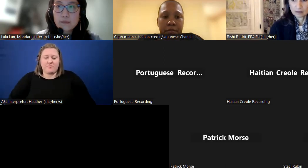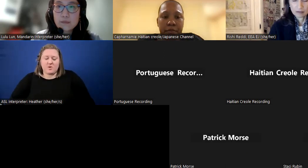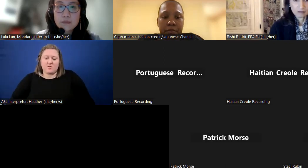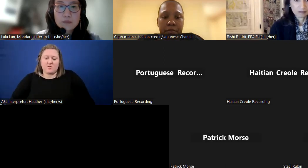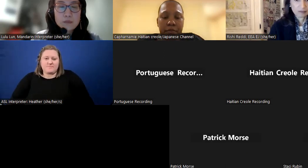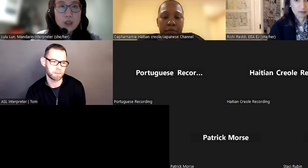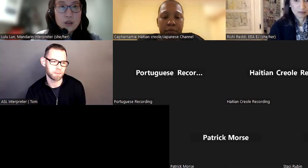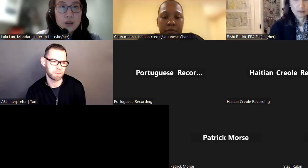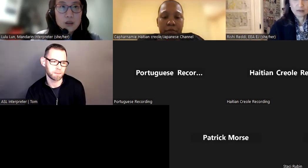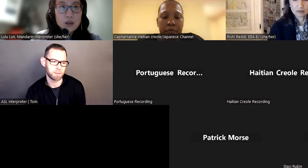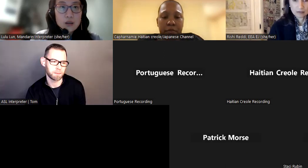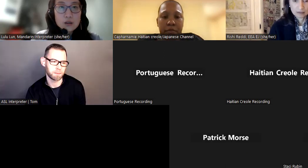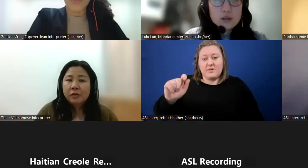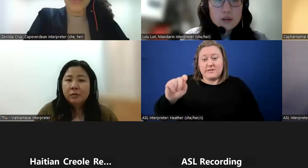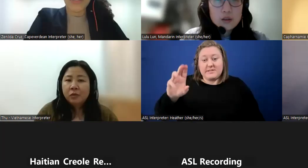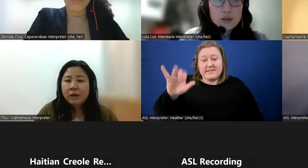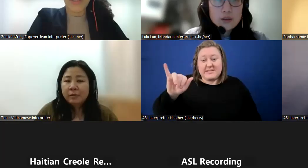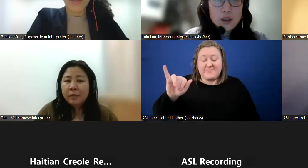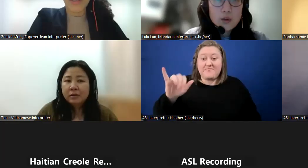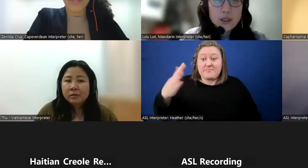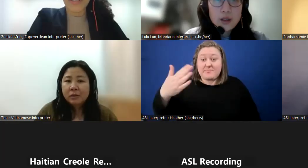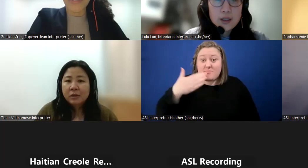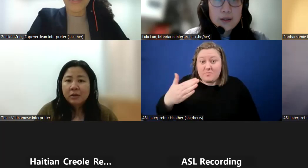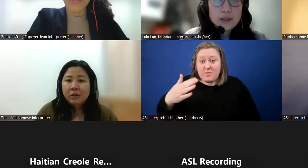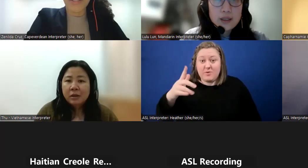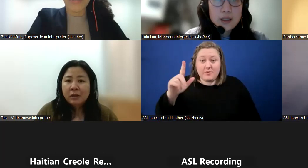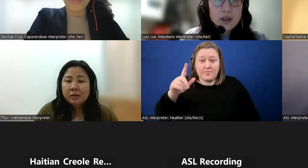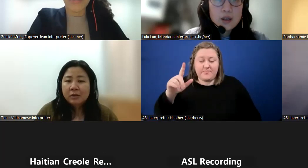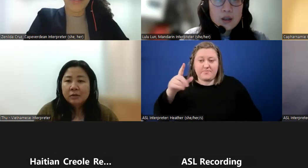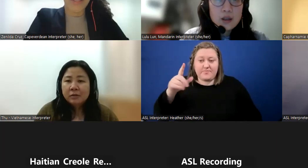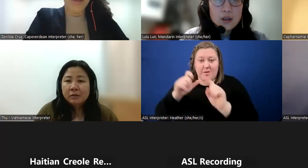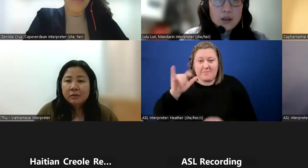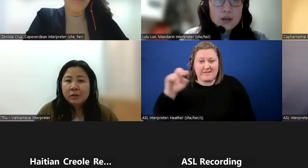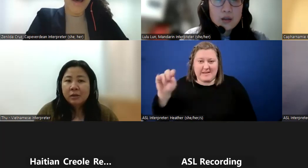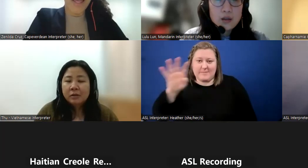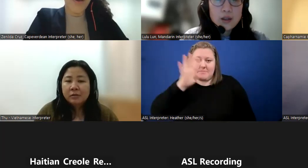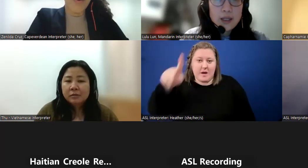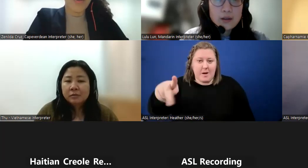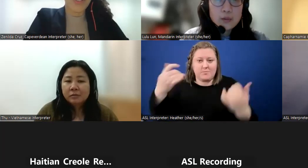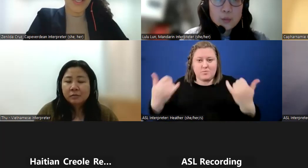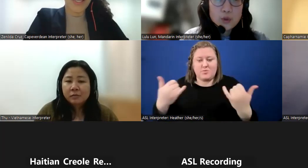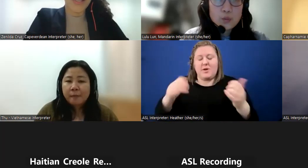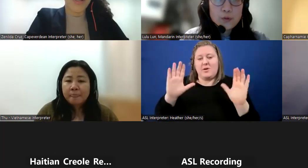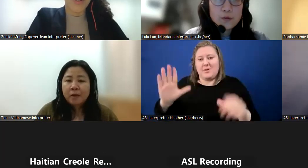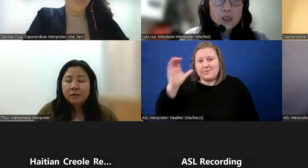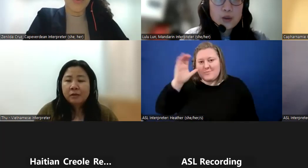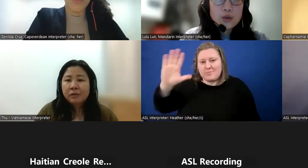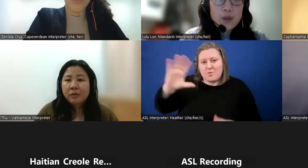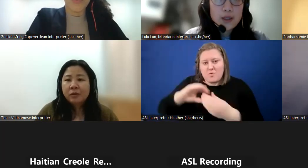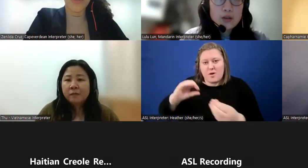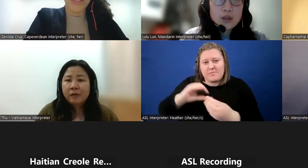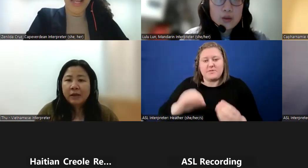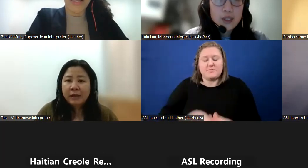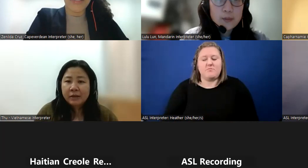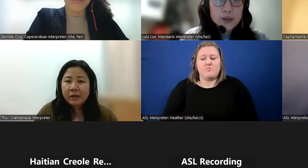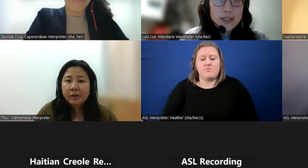I just want to thank the residents of Lynn for speaking up today. It's wonderful to hear their comments. I did just